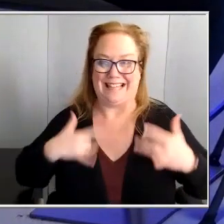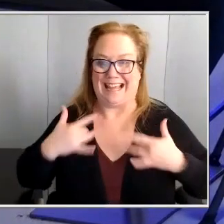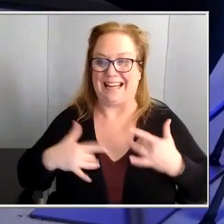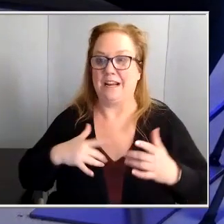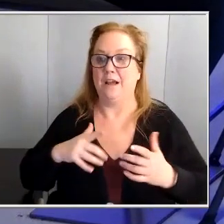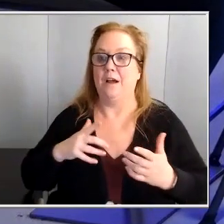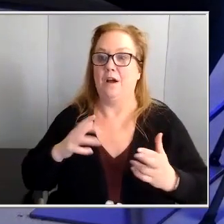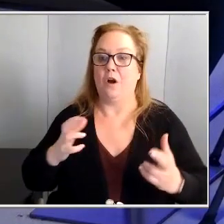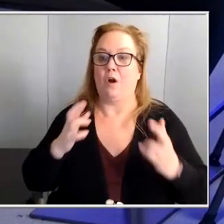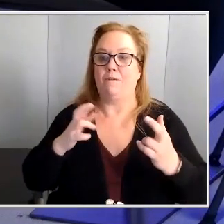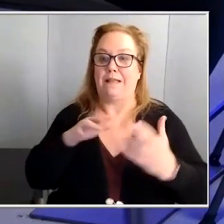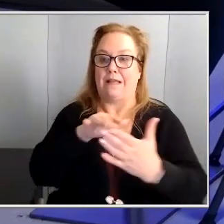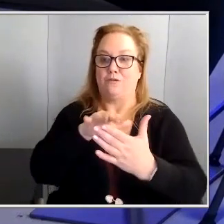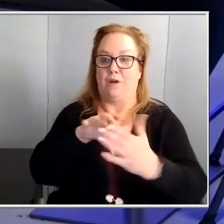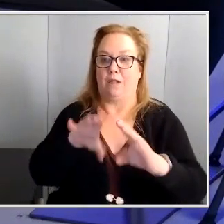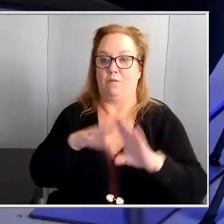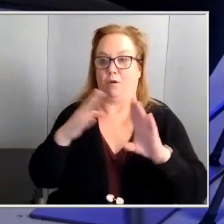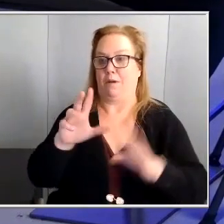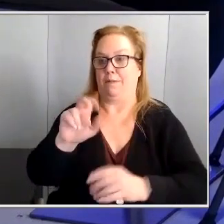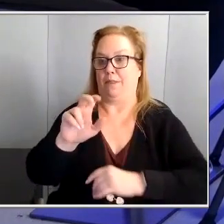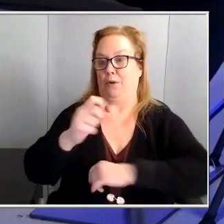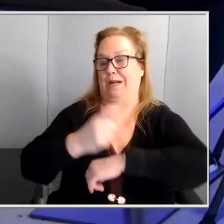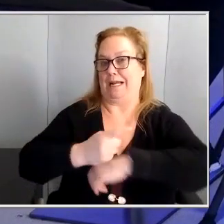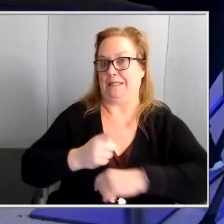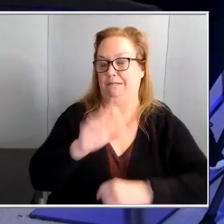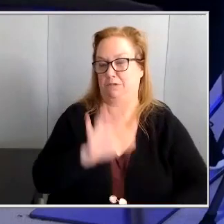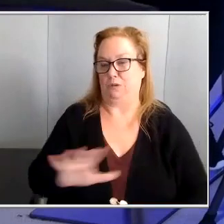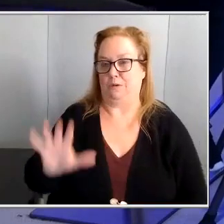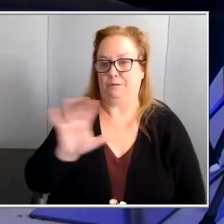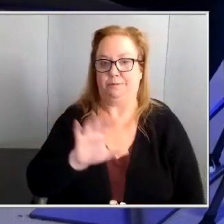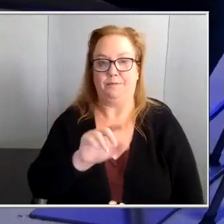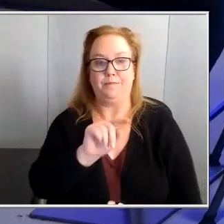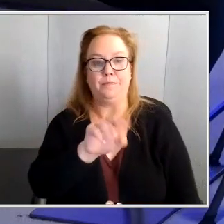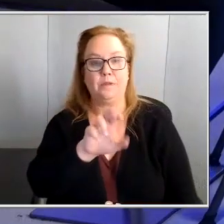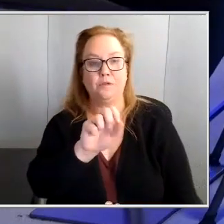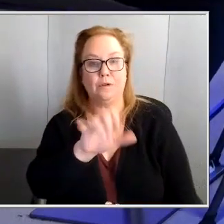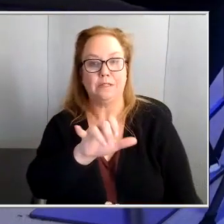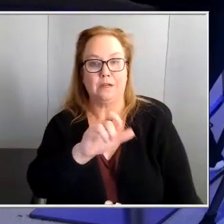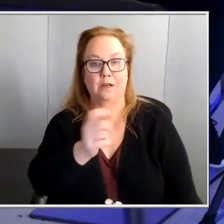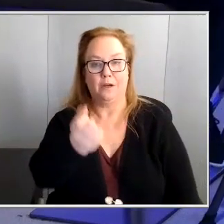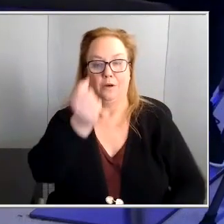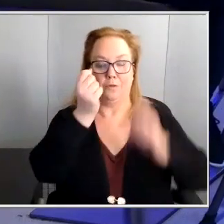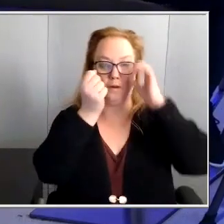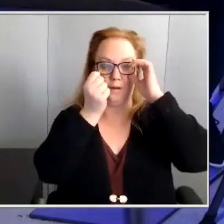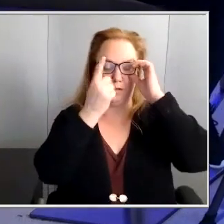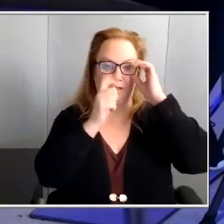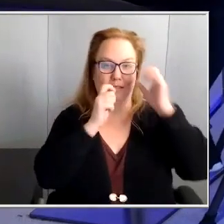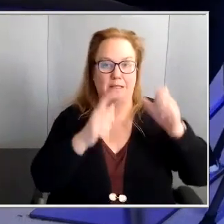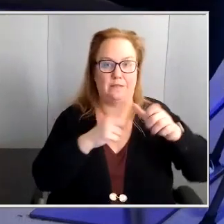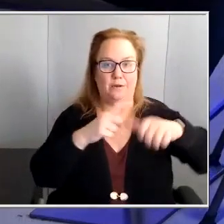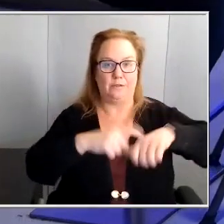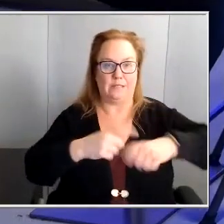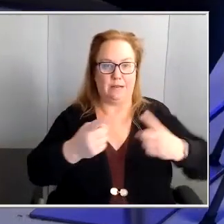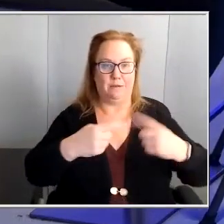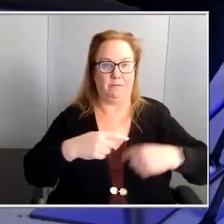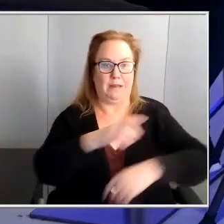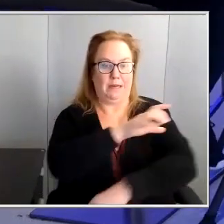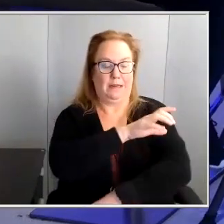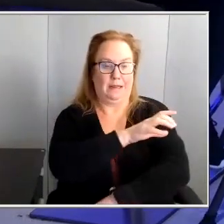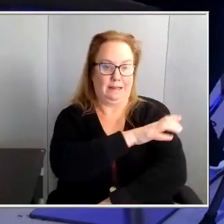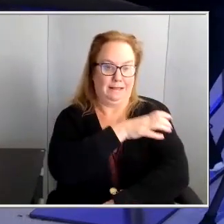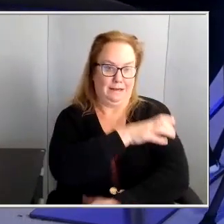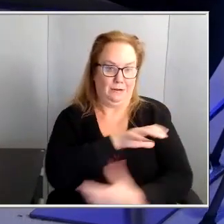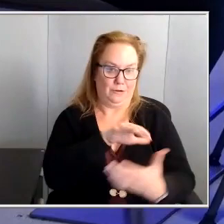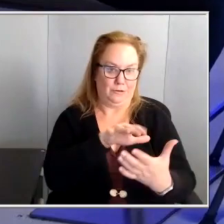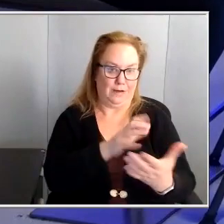will be open here in the next 30 days. Tracy, we understand this is not the first time you've been in a clinical trial, so A, thank you. B,